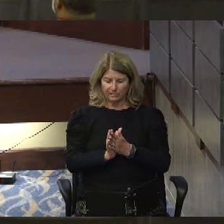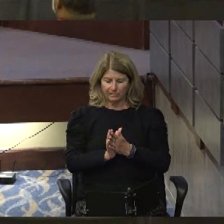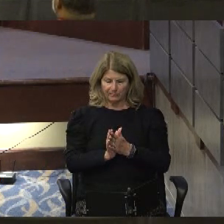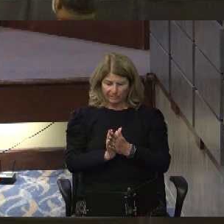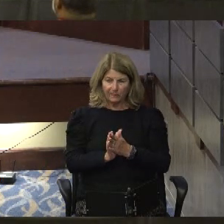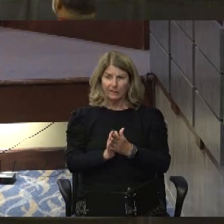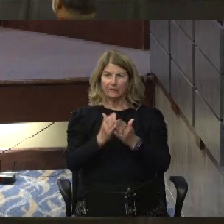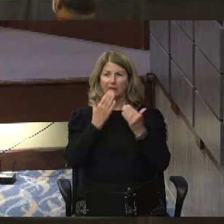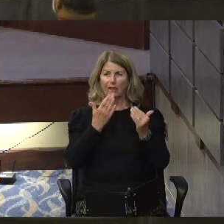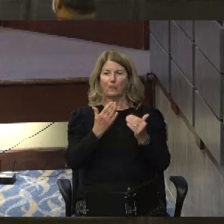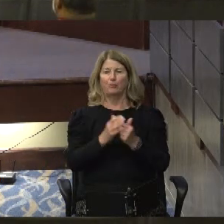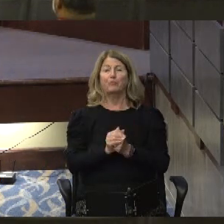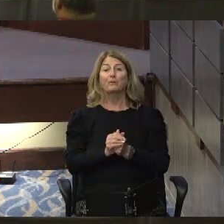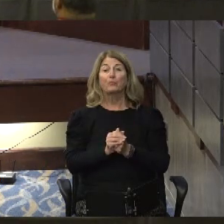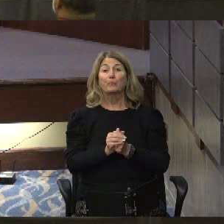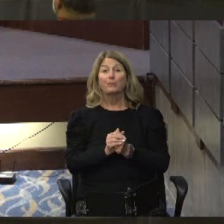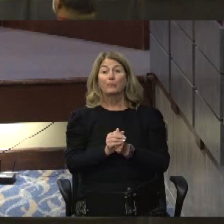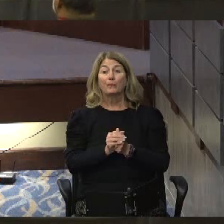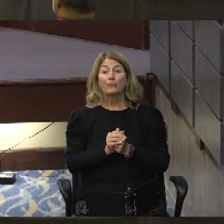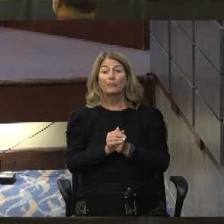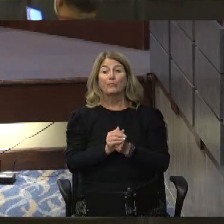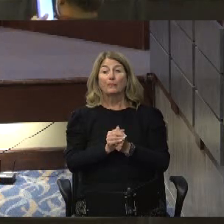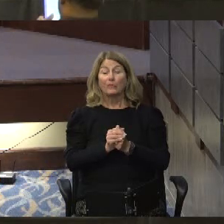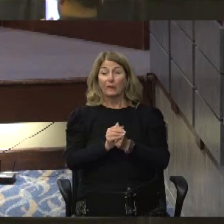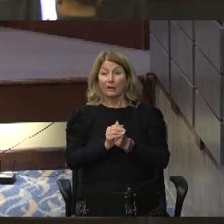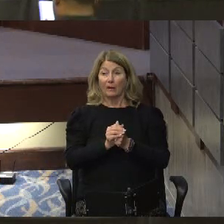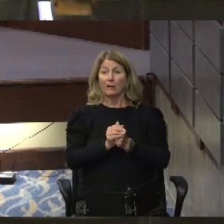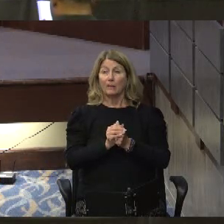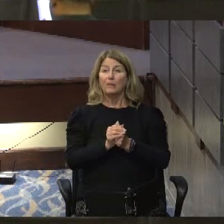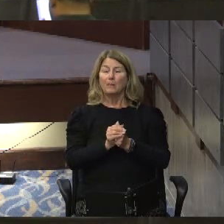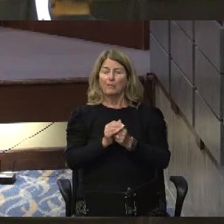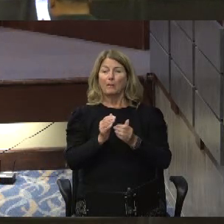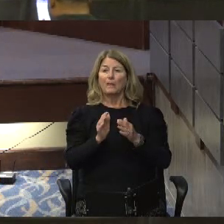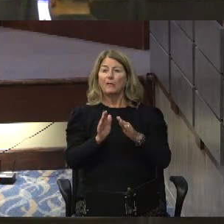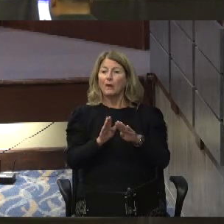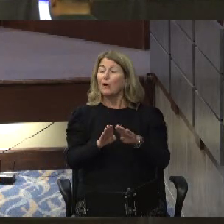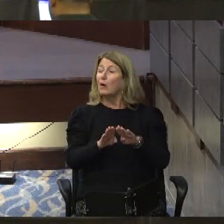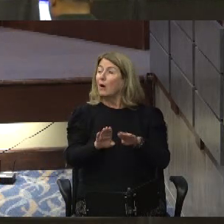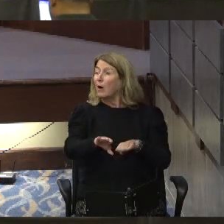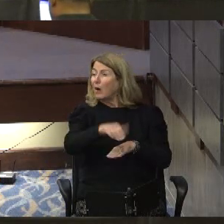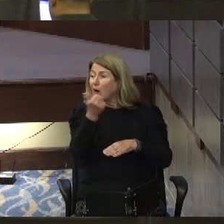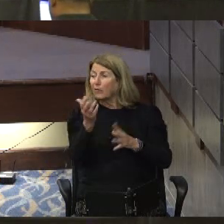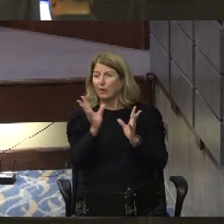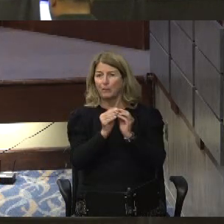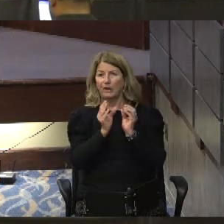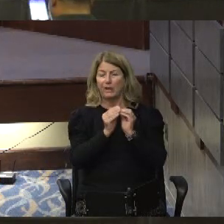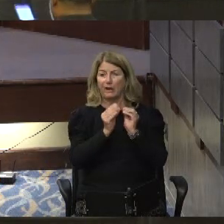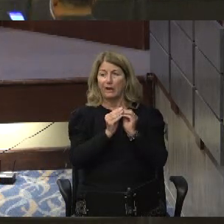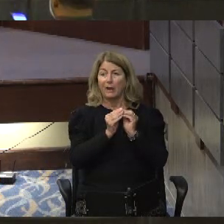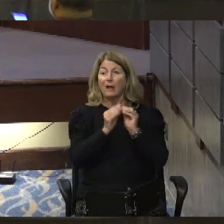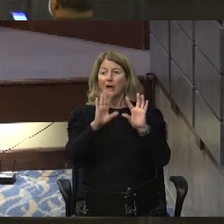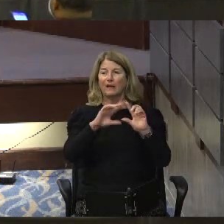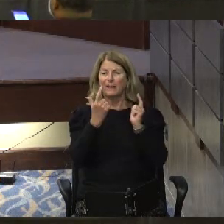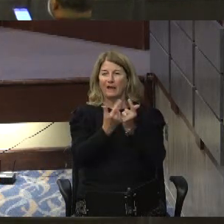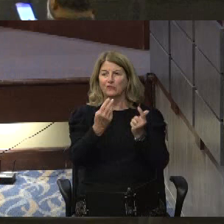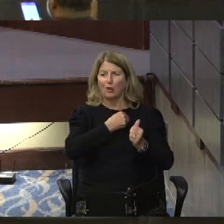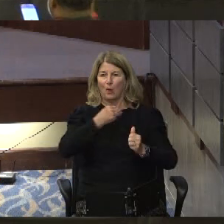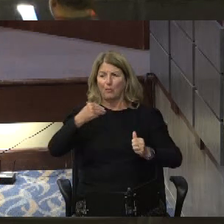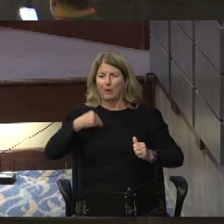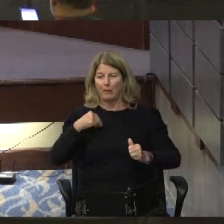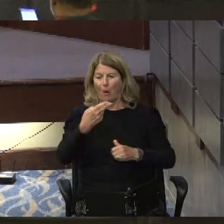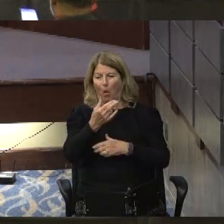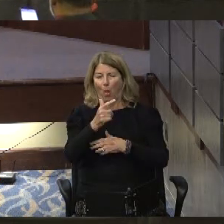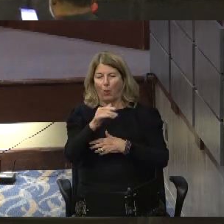Thank you. In opening our meeting today, I did want to note that Councilmember Holmes is wearing blue in honor